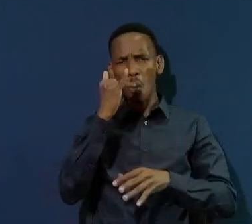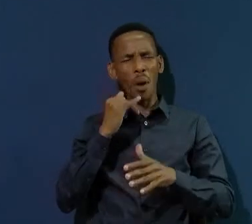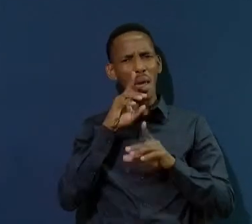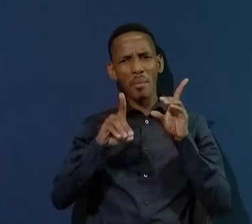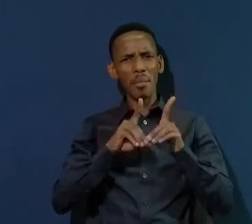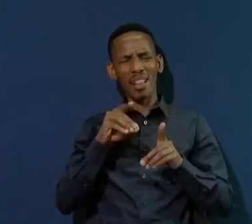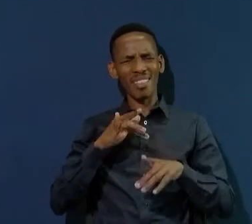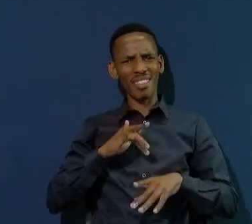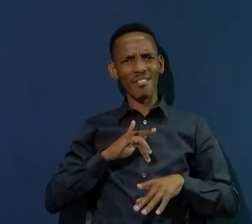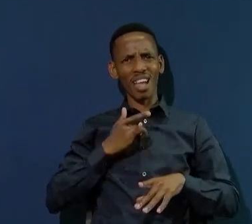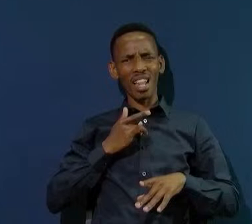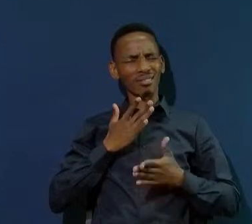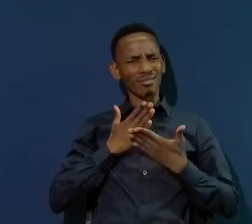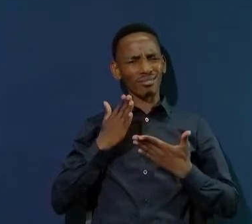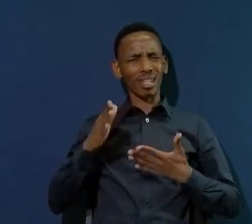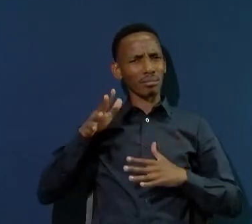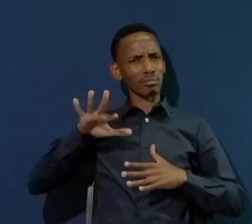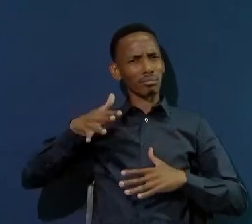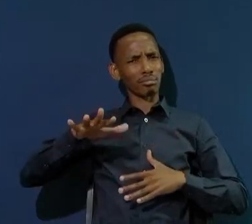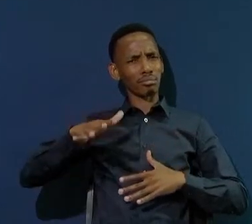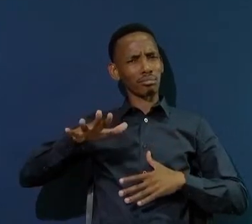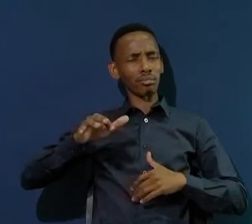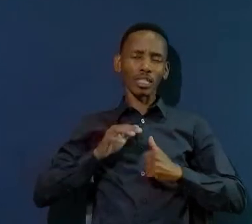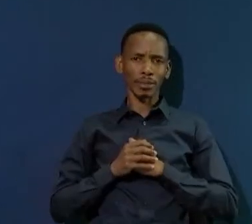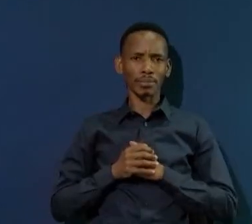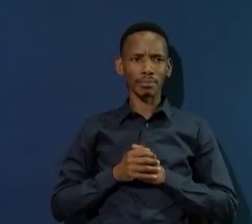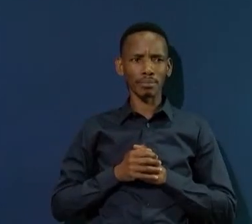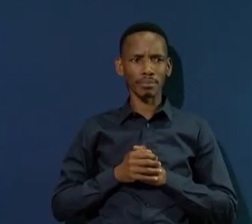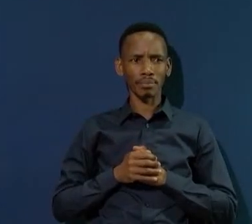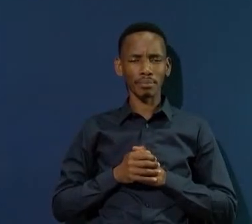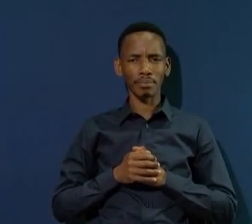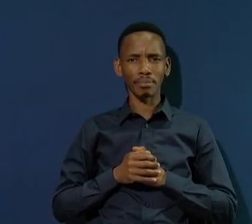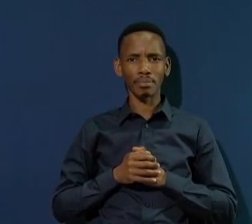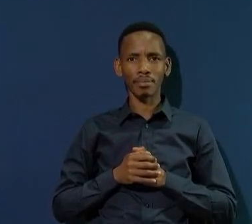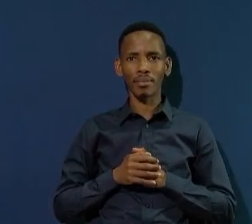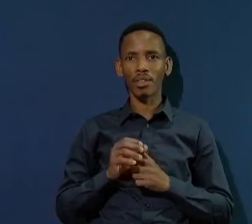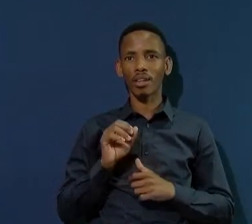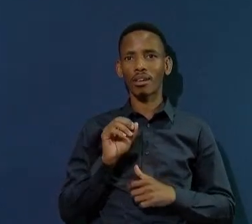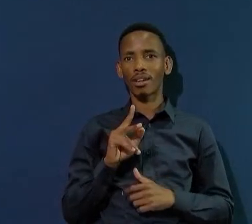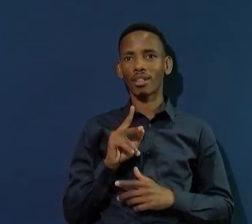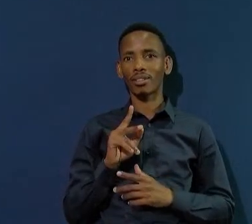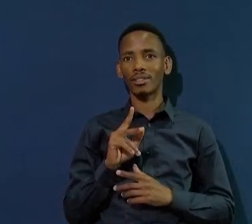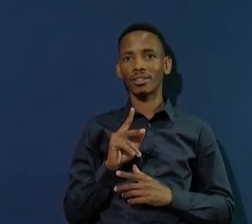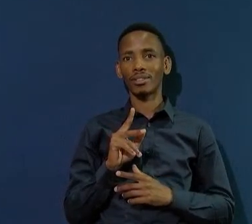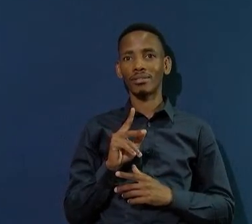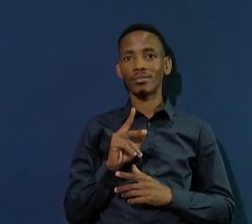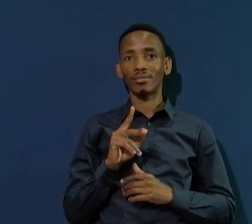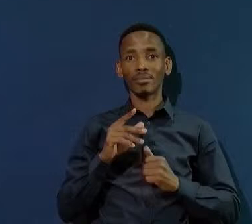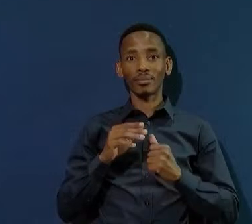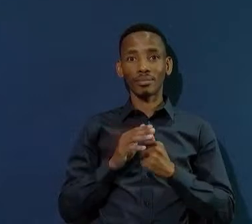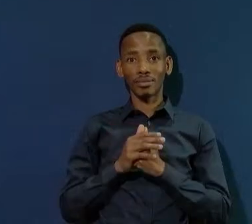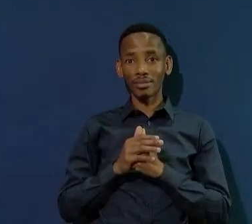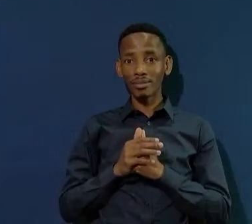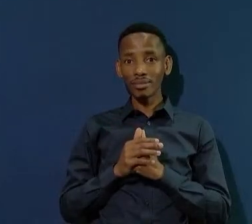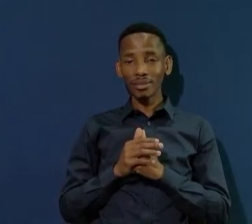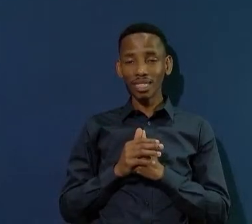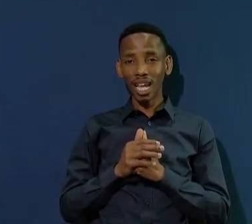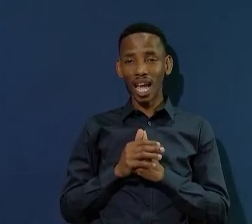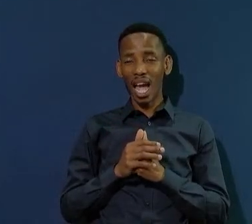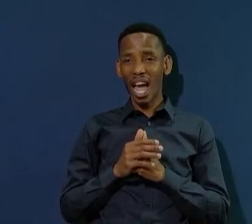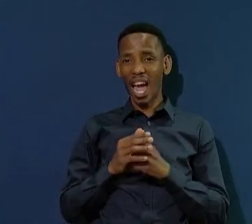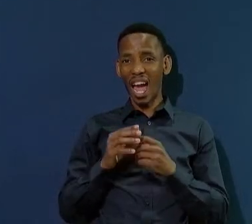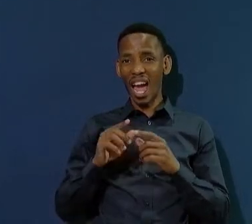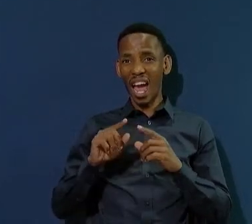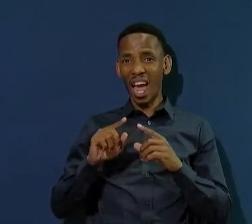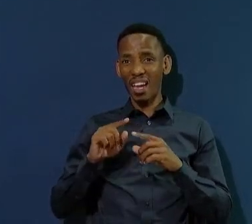so go polling counting stationing. Okay, no, that particular one accounting, they